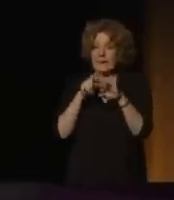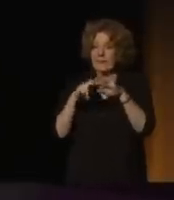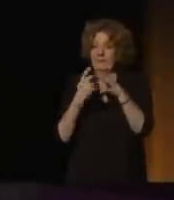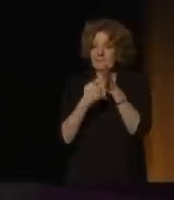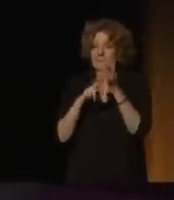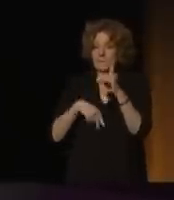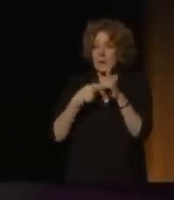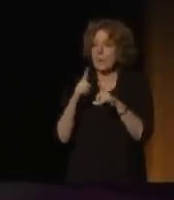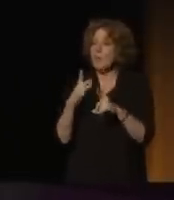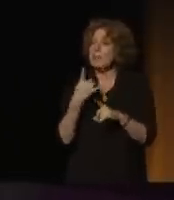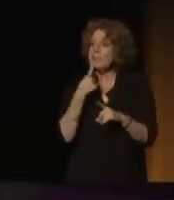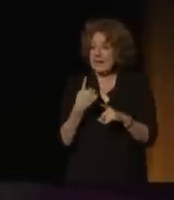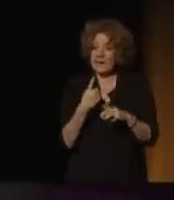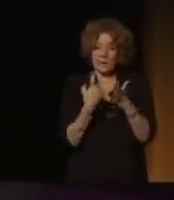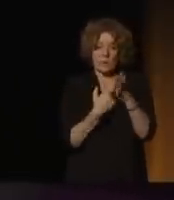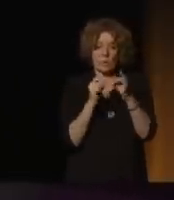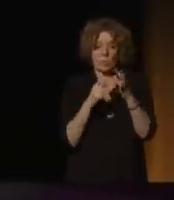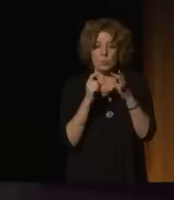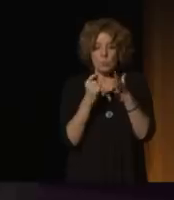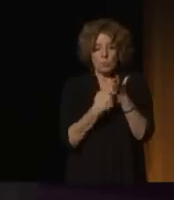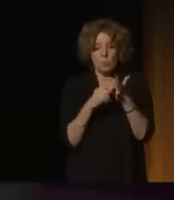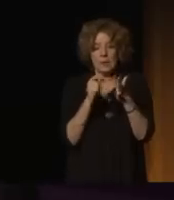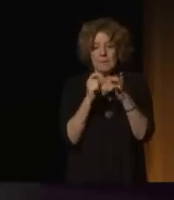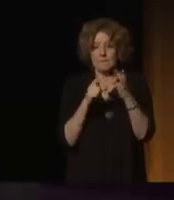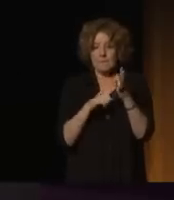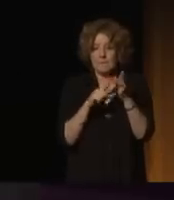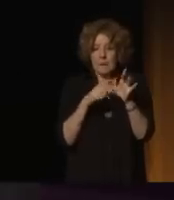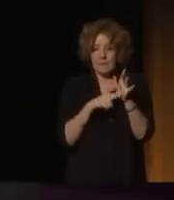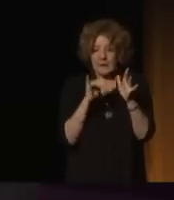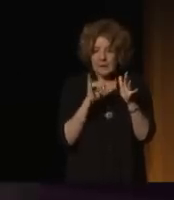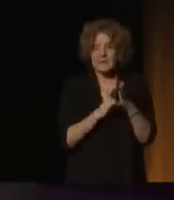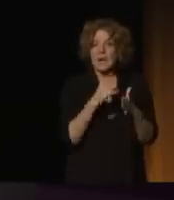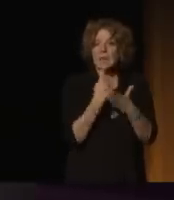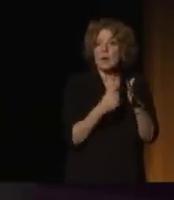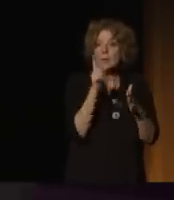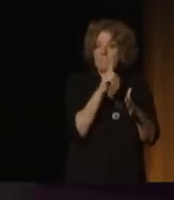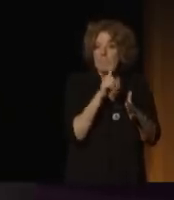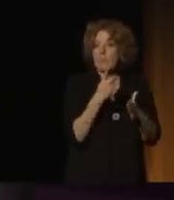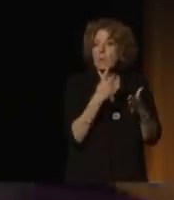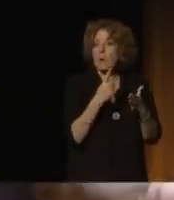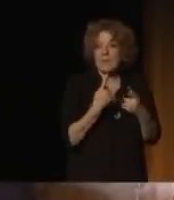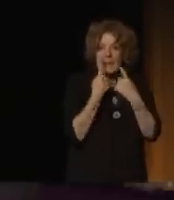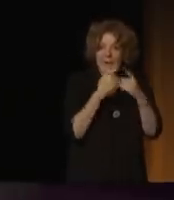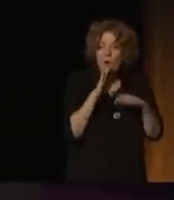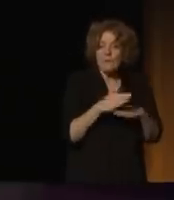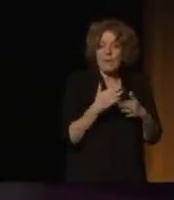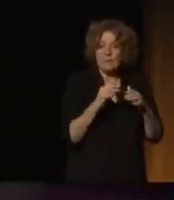said, Republicans, they only care about human life from conception to birth. After that, you're on your